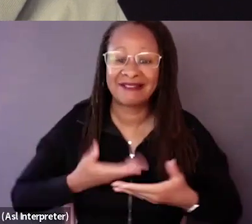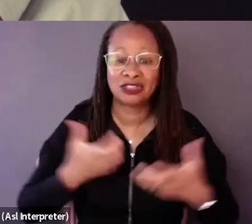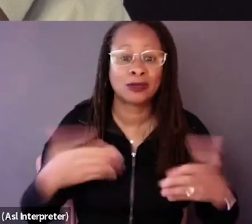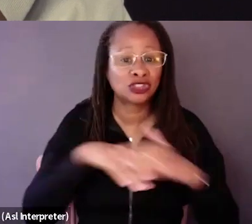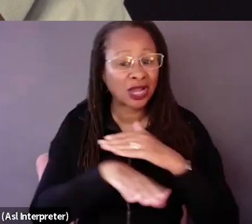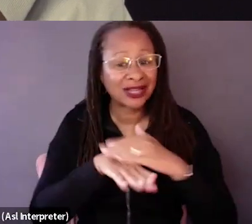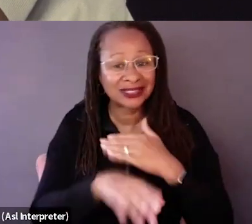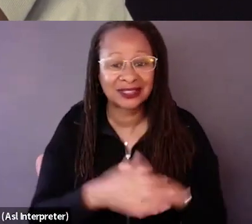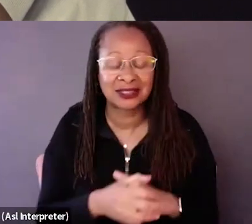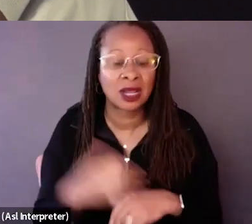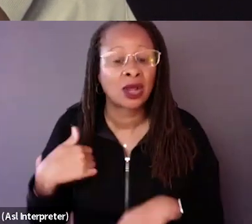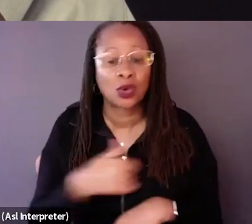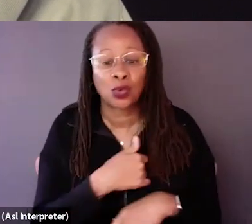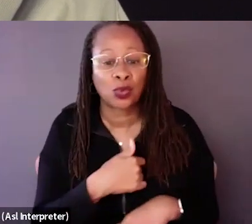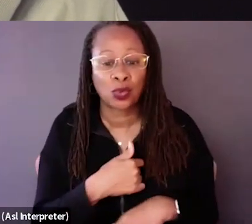very aware of